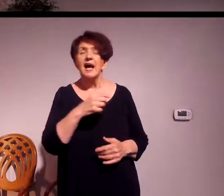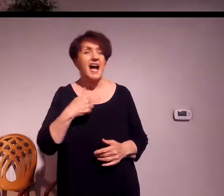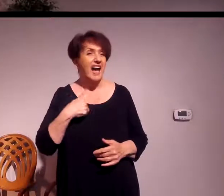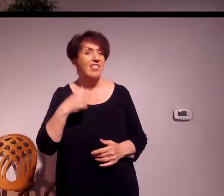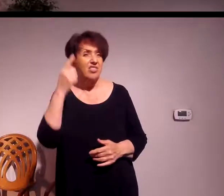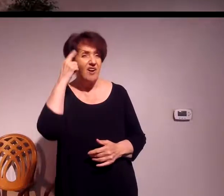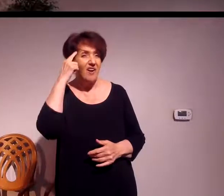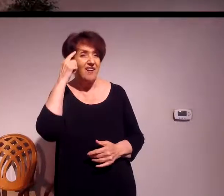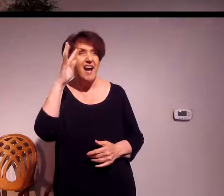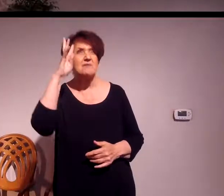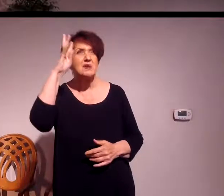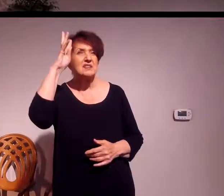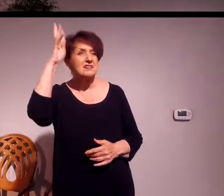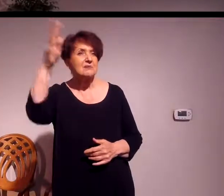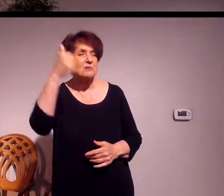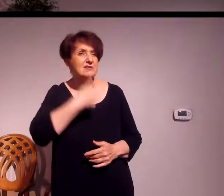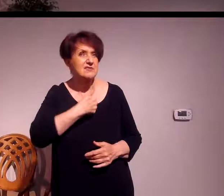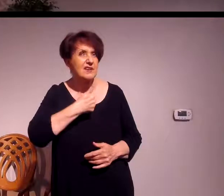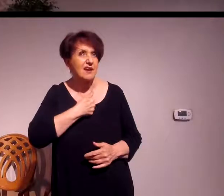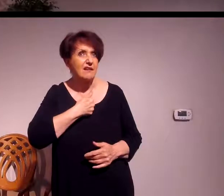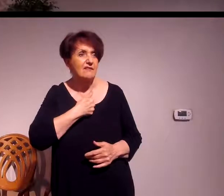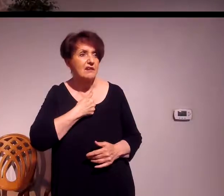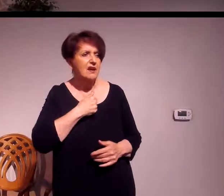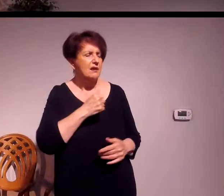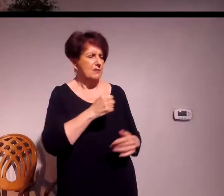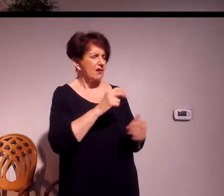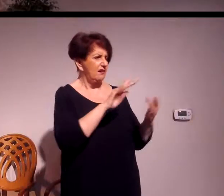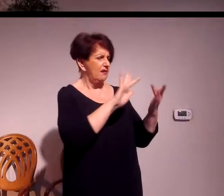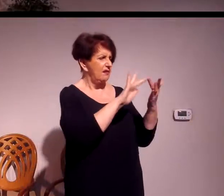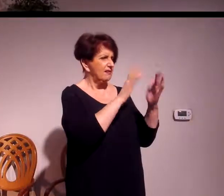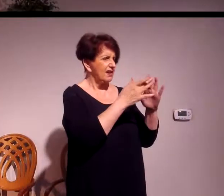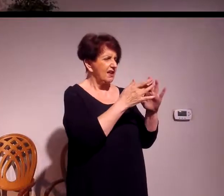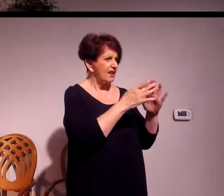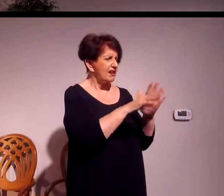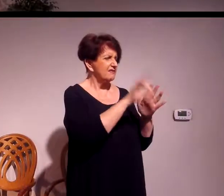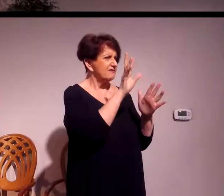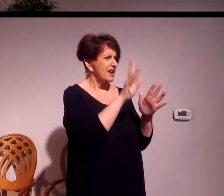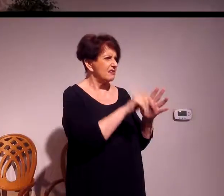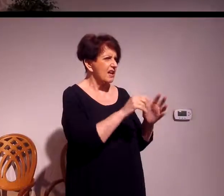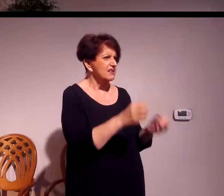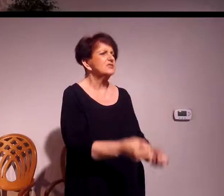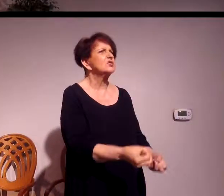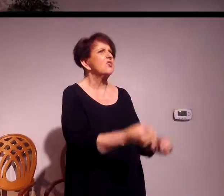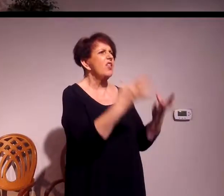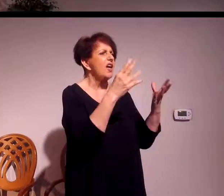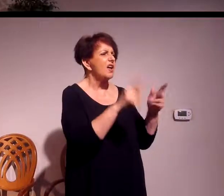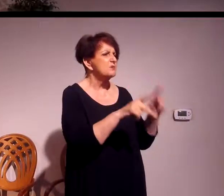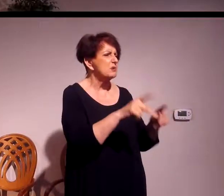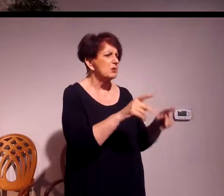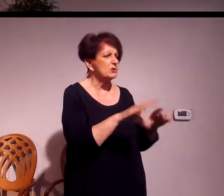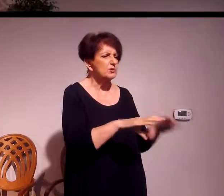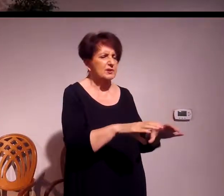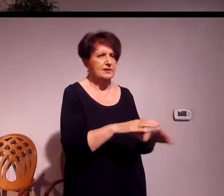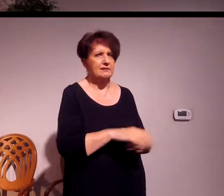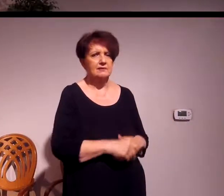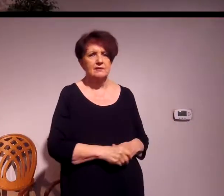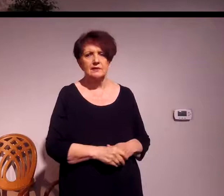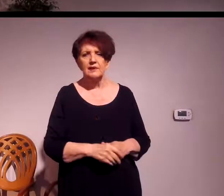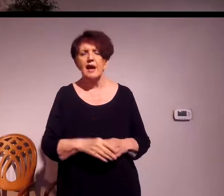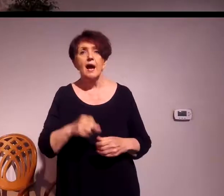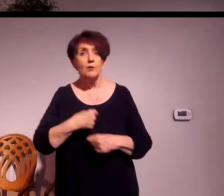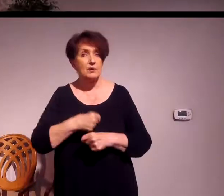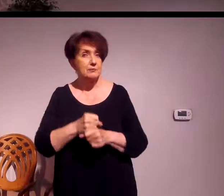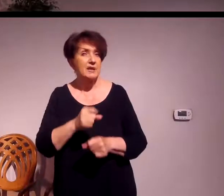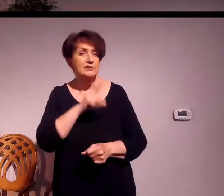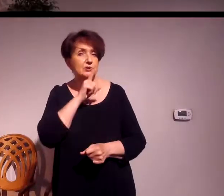thing. And then I went out online and I found out that there's whole societies of people doing it. They'll tell you how to do it and everything else. But I want to make sure that you